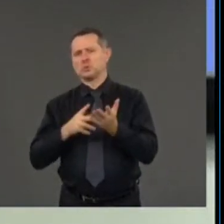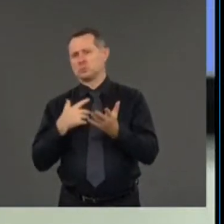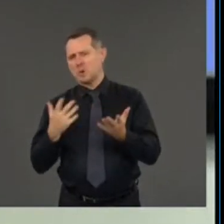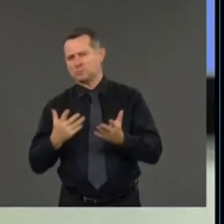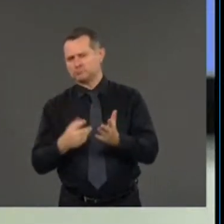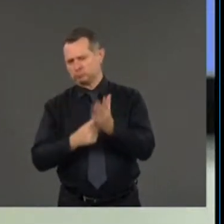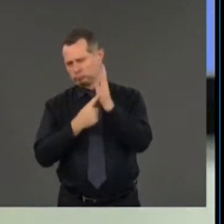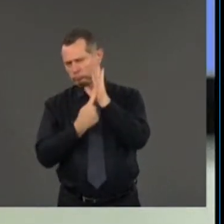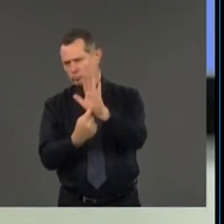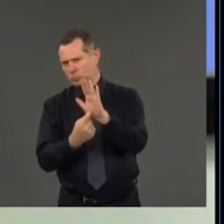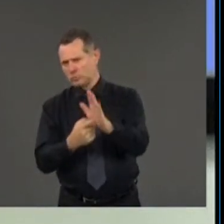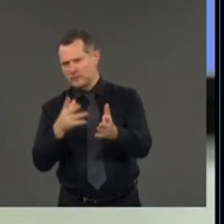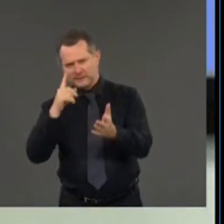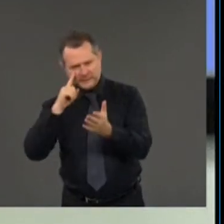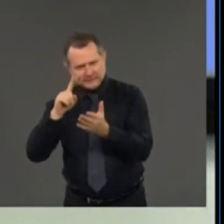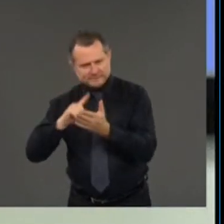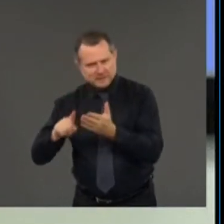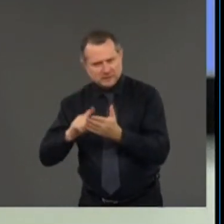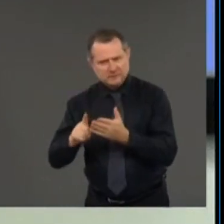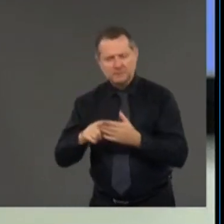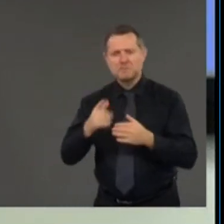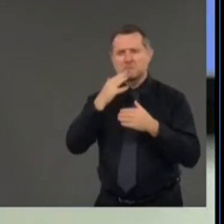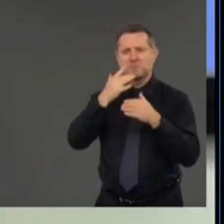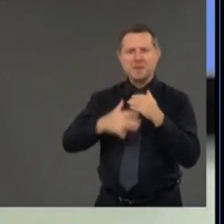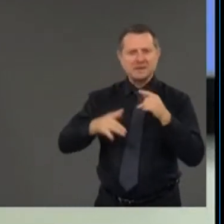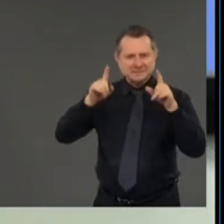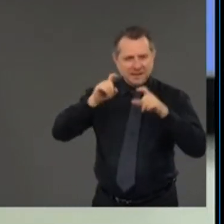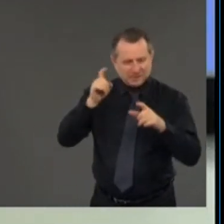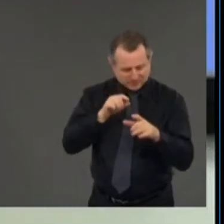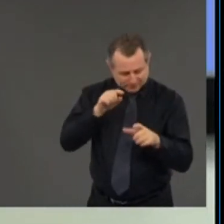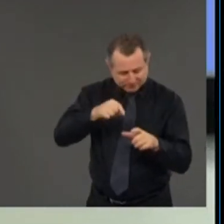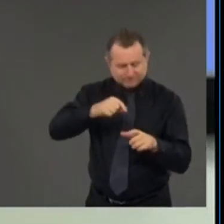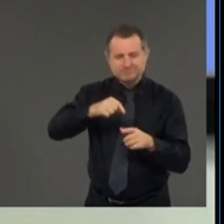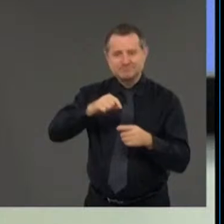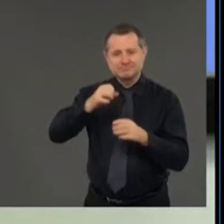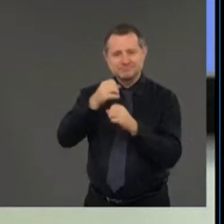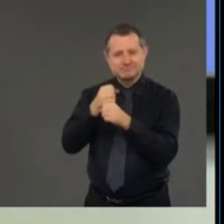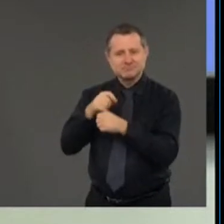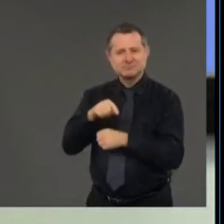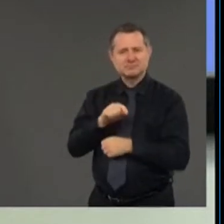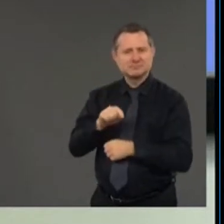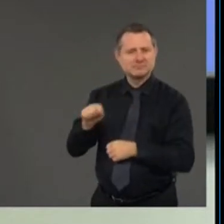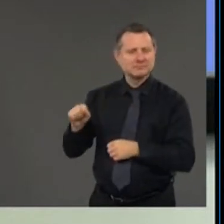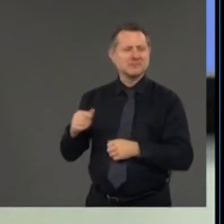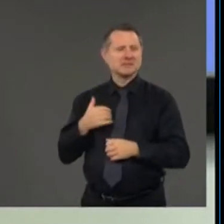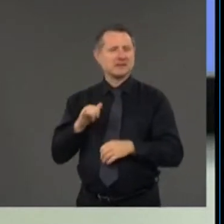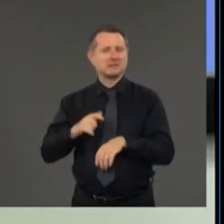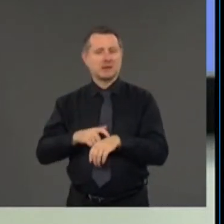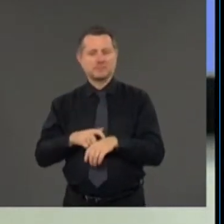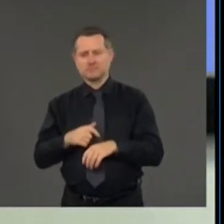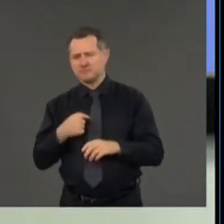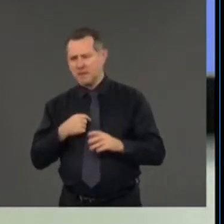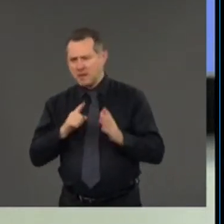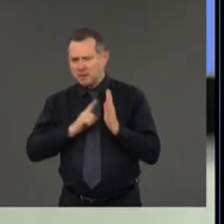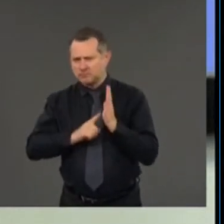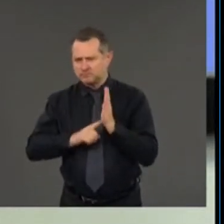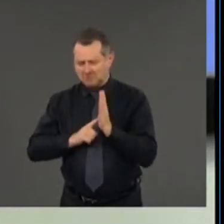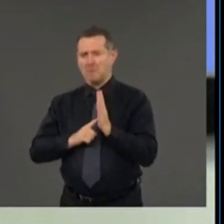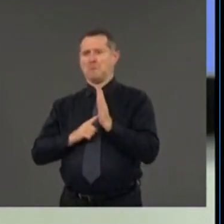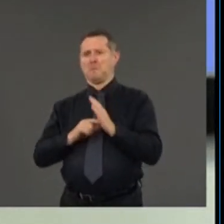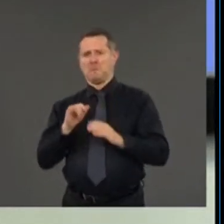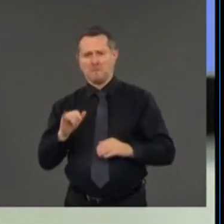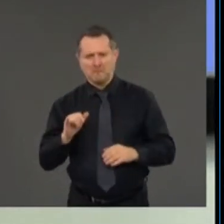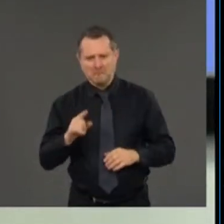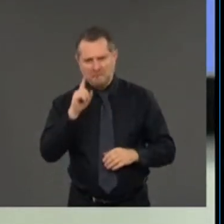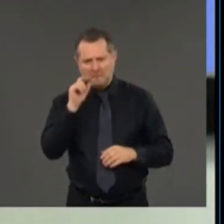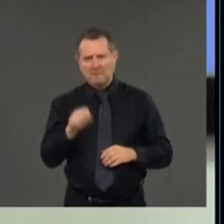the blood samples that were saved from periods throughout the winter, that we first started seeing antibodies to the